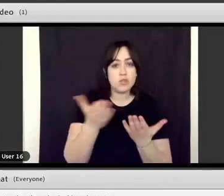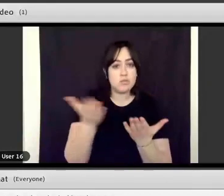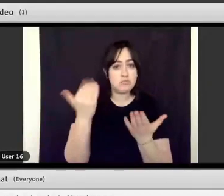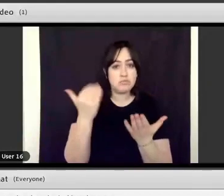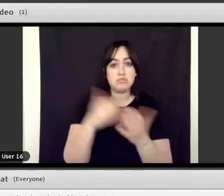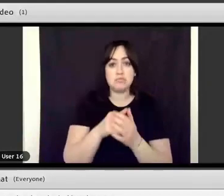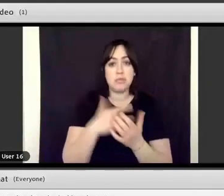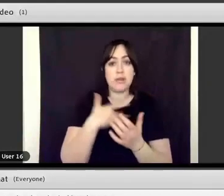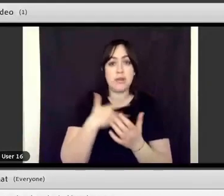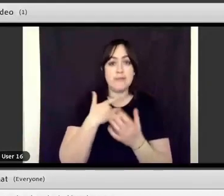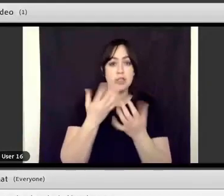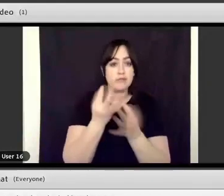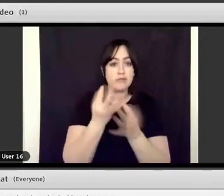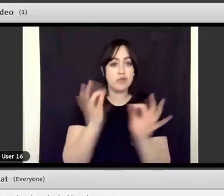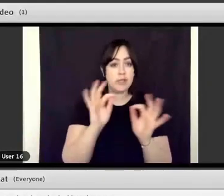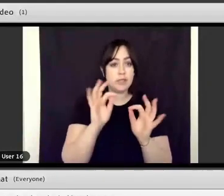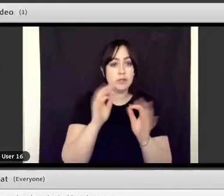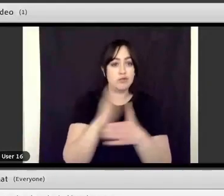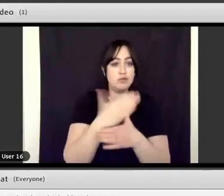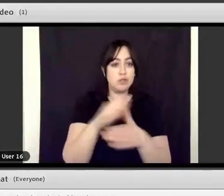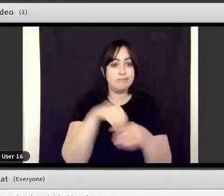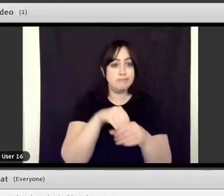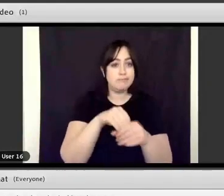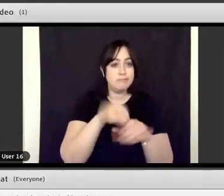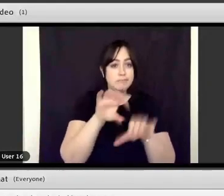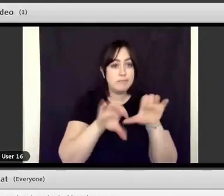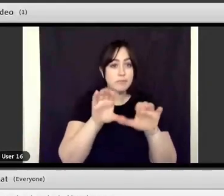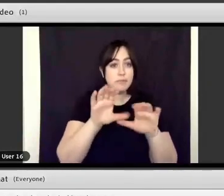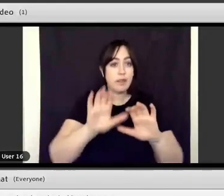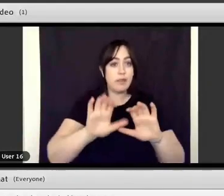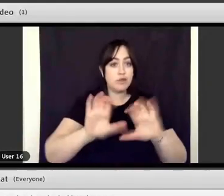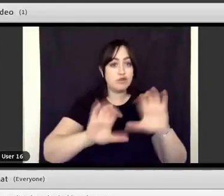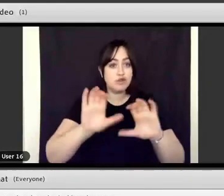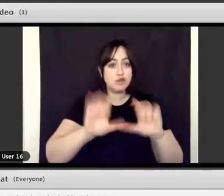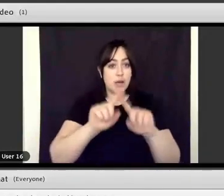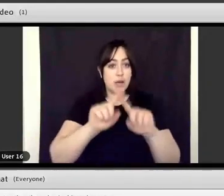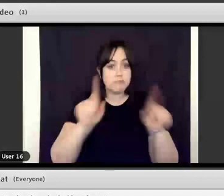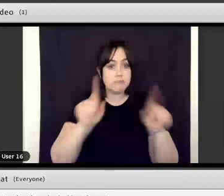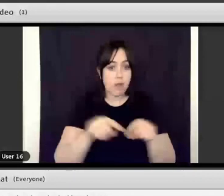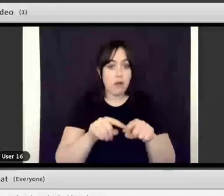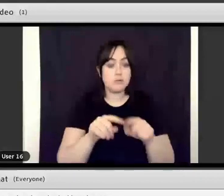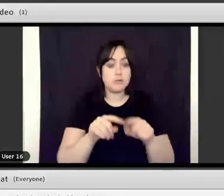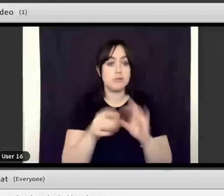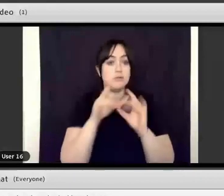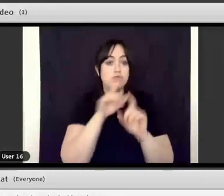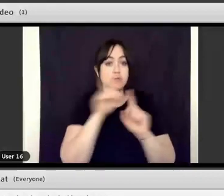any of the chat boxes, whether that's the main chat or any of the others in response